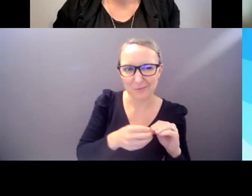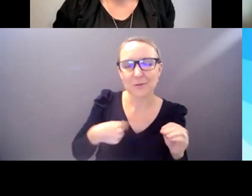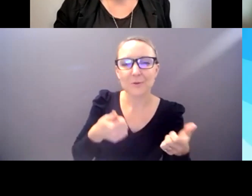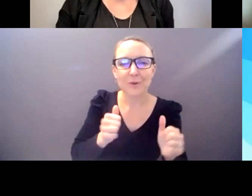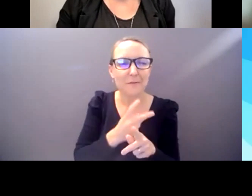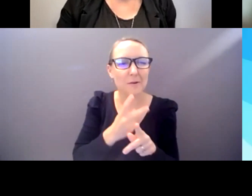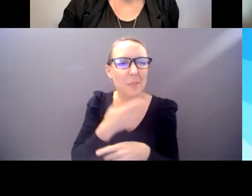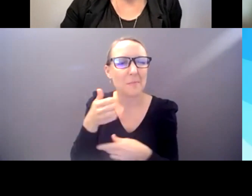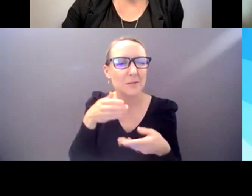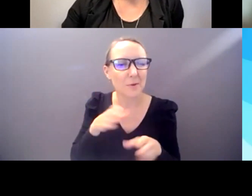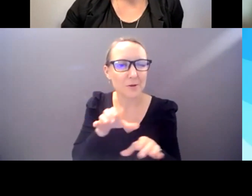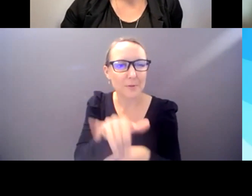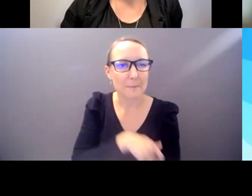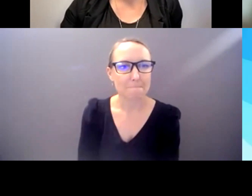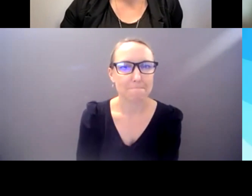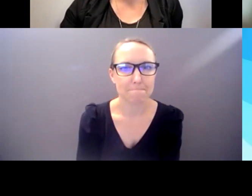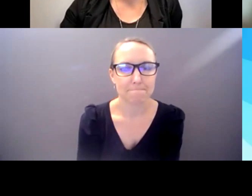way to do that is.